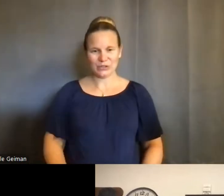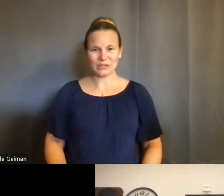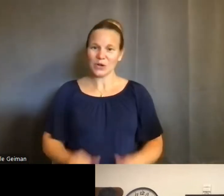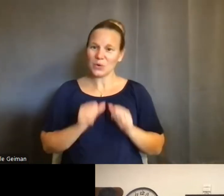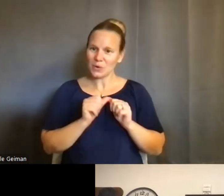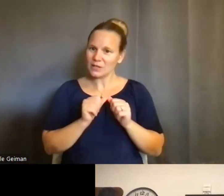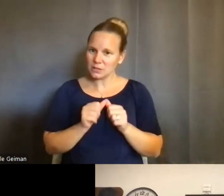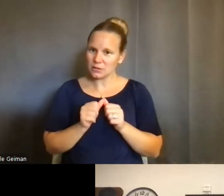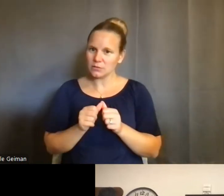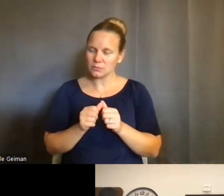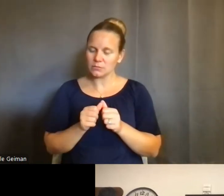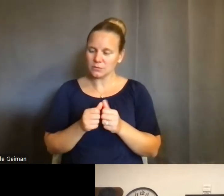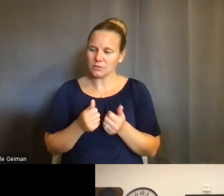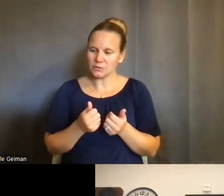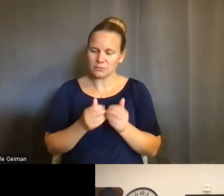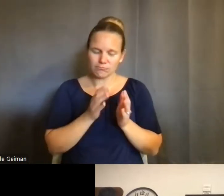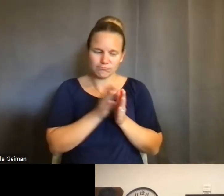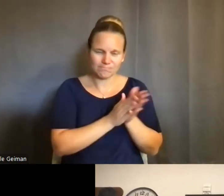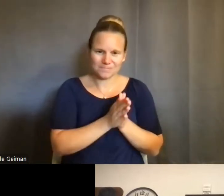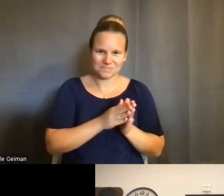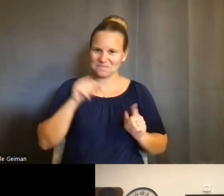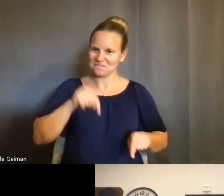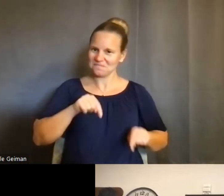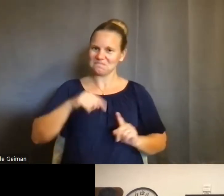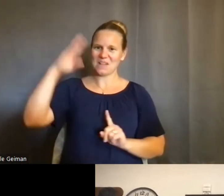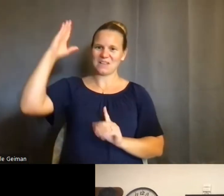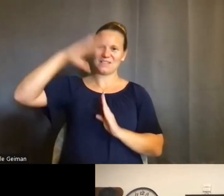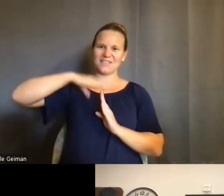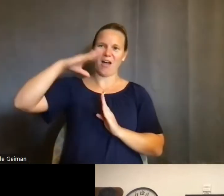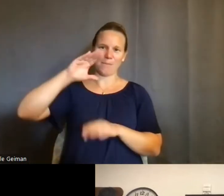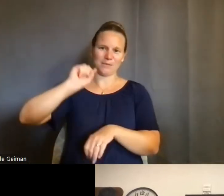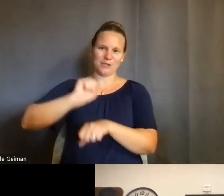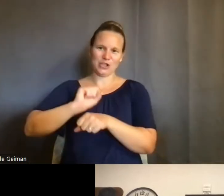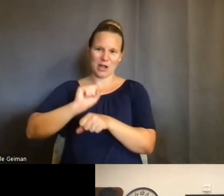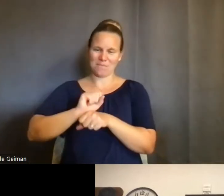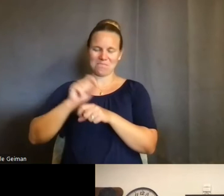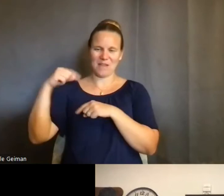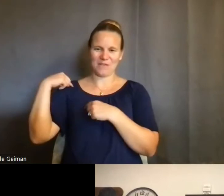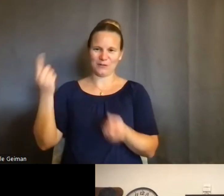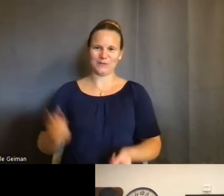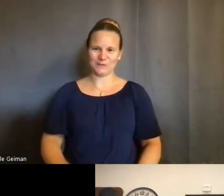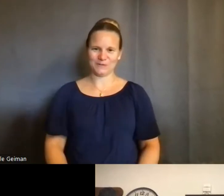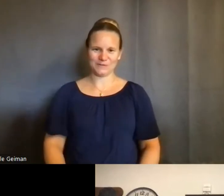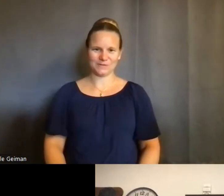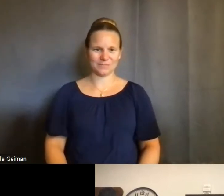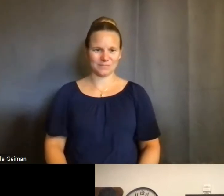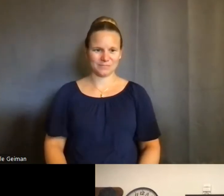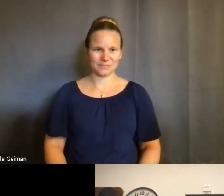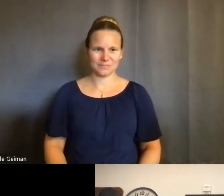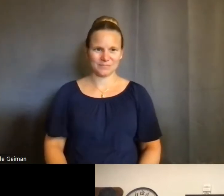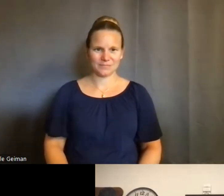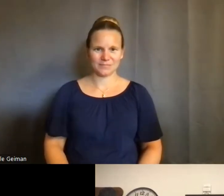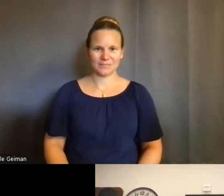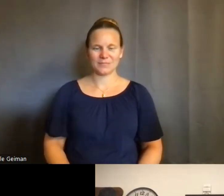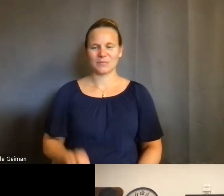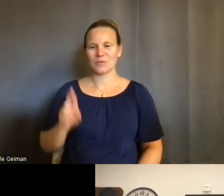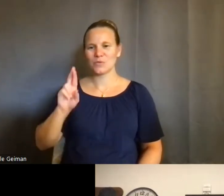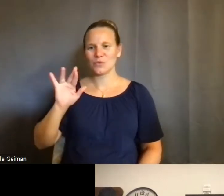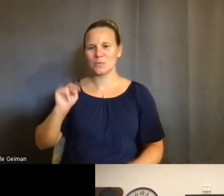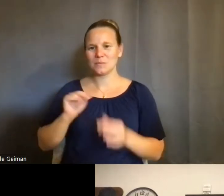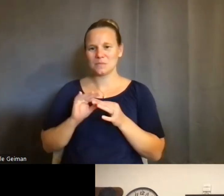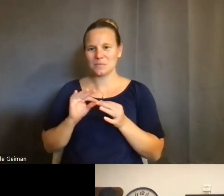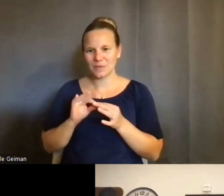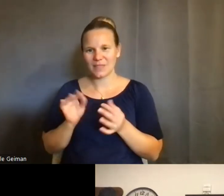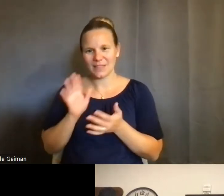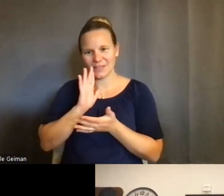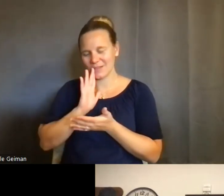It's greatest job there is. That's a great answer. And sheds, I like your approach